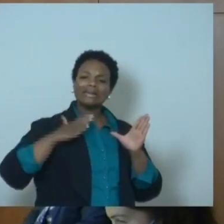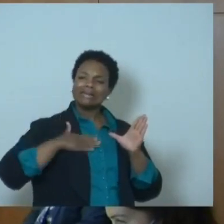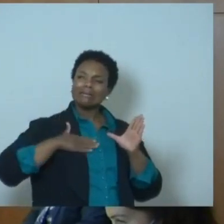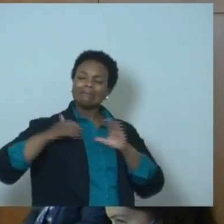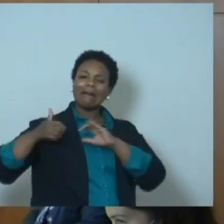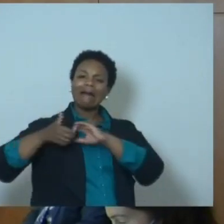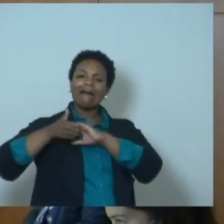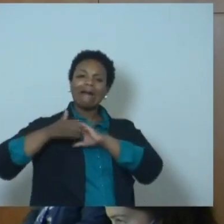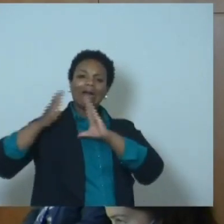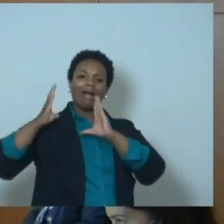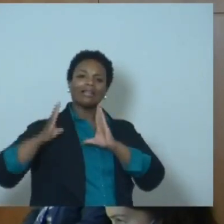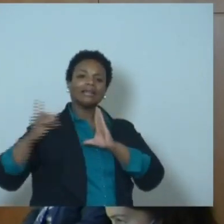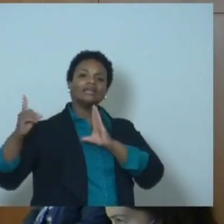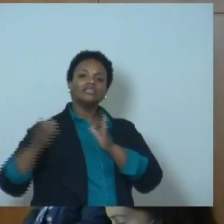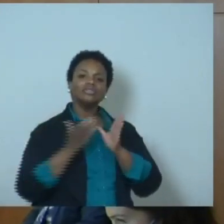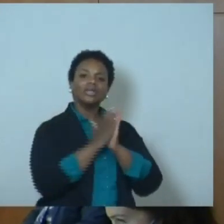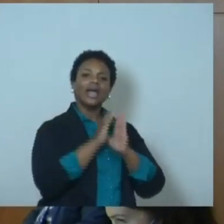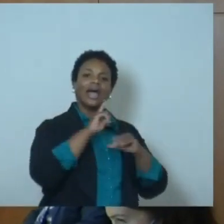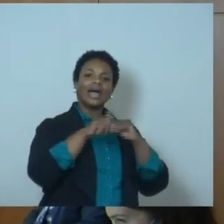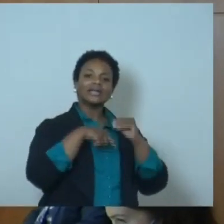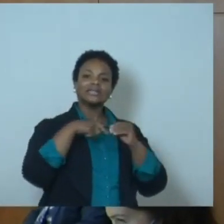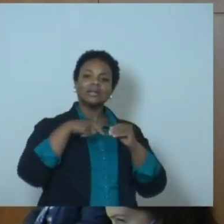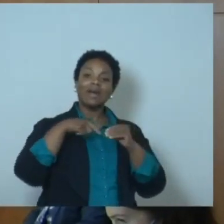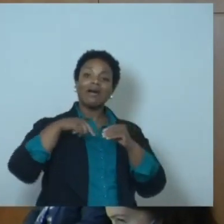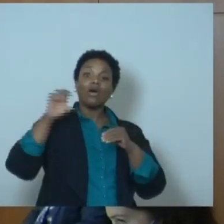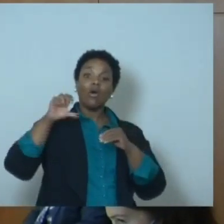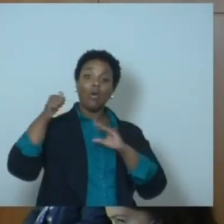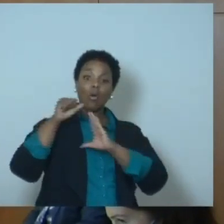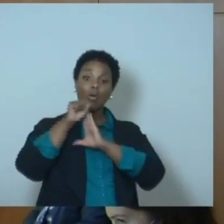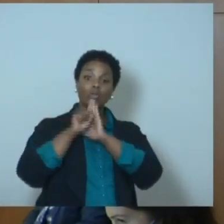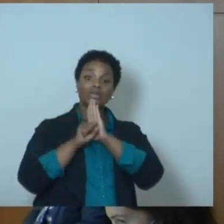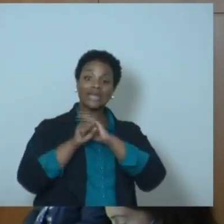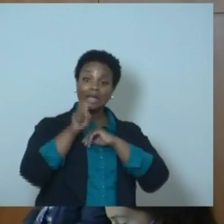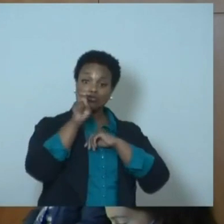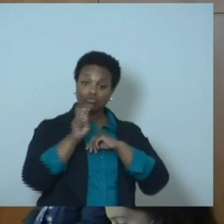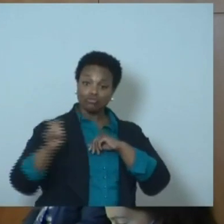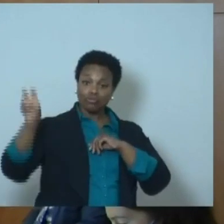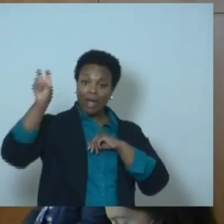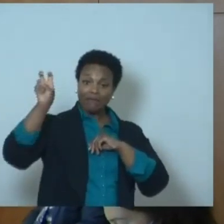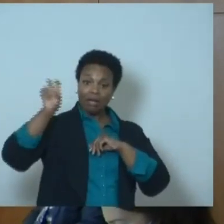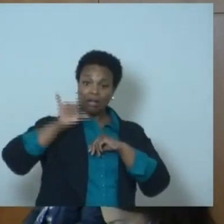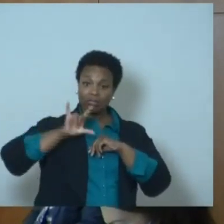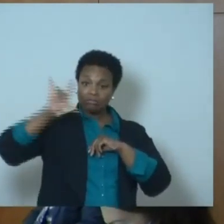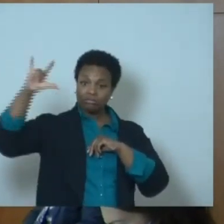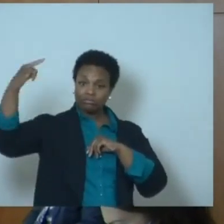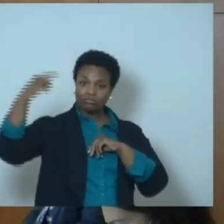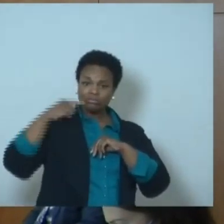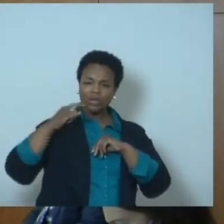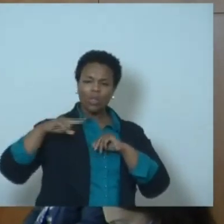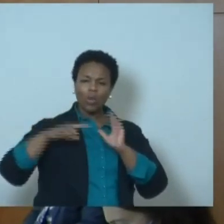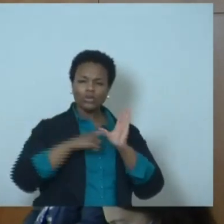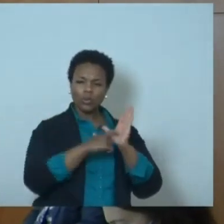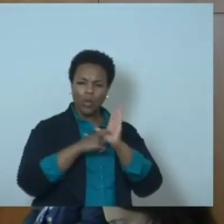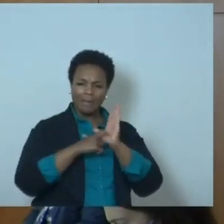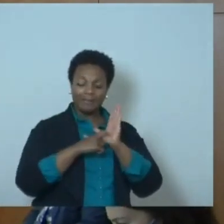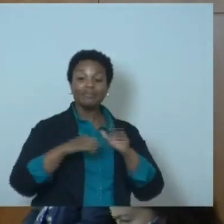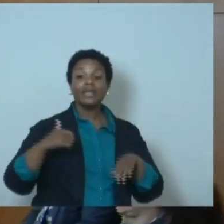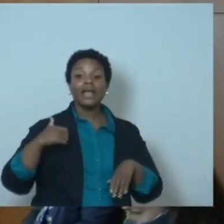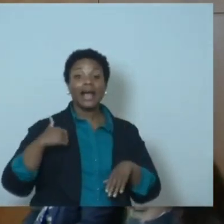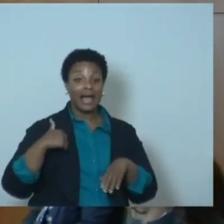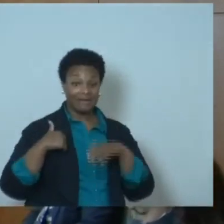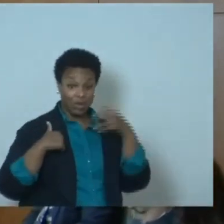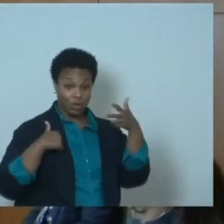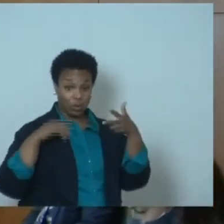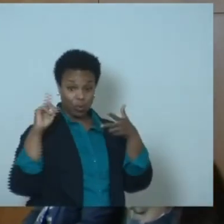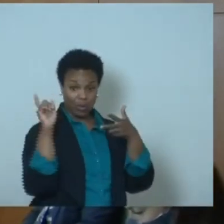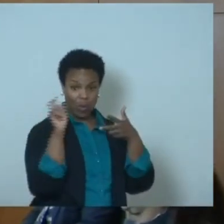the out-of-state travel quarantine requirements. Really, it's three small questions. The first one is,